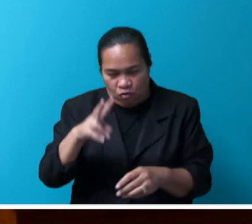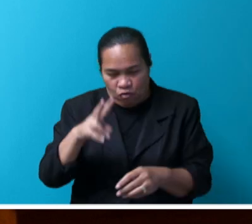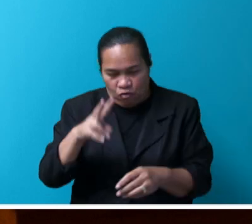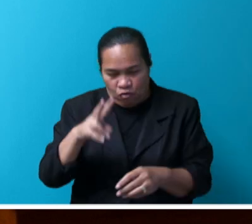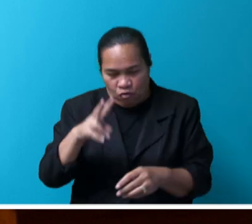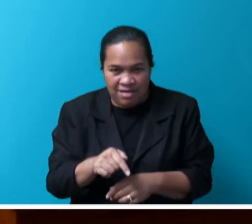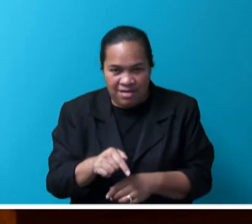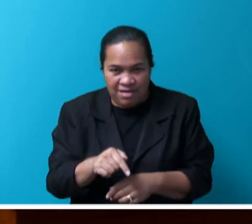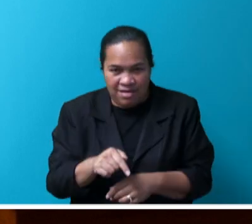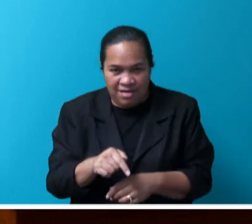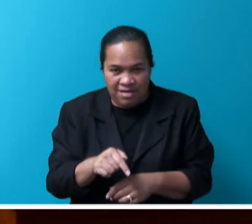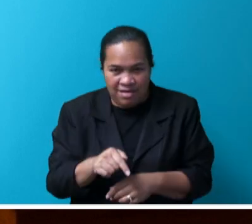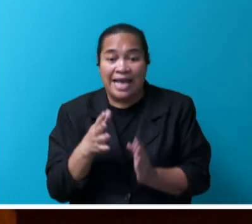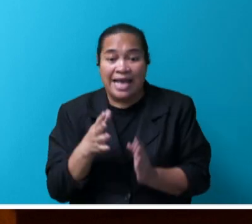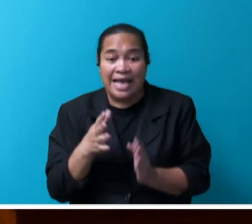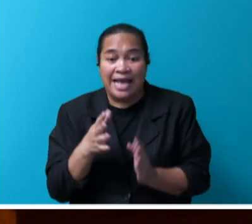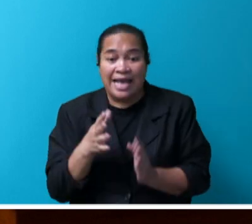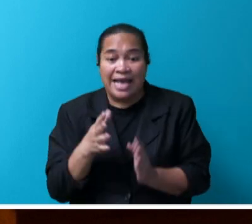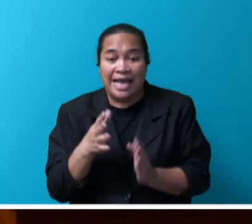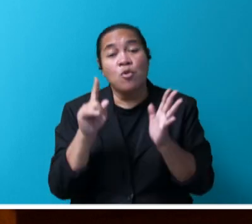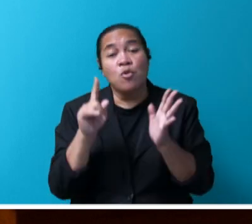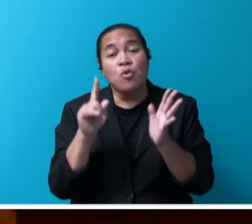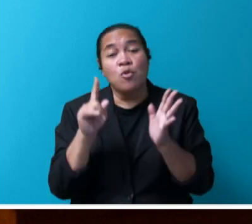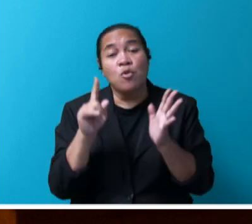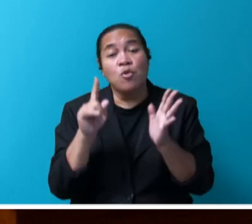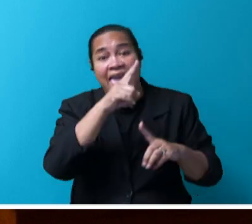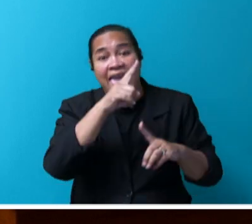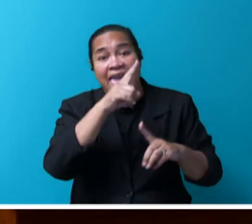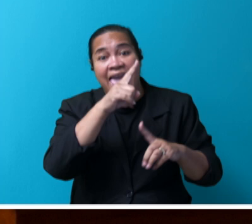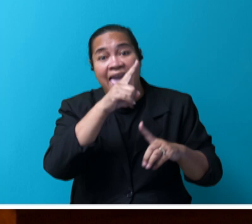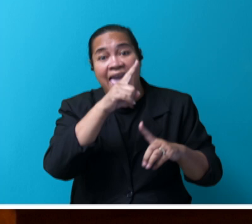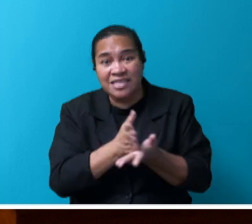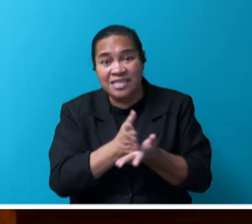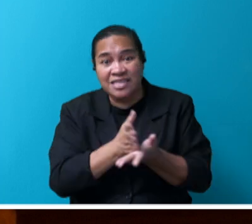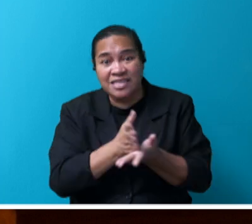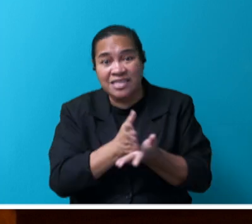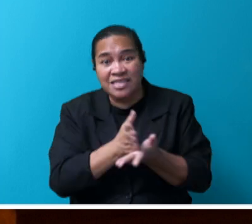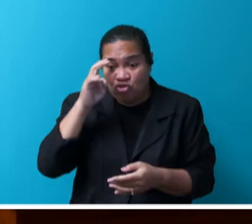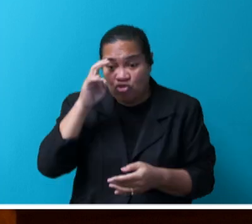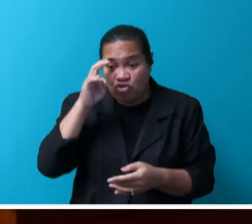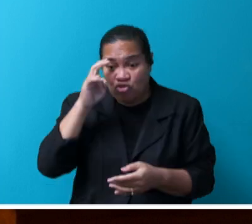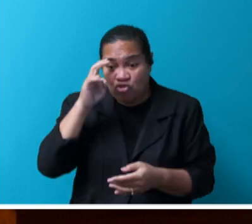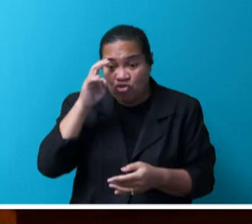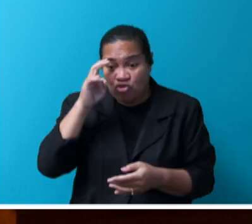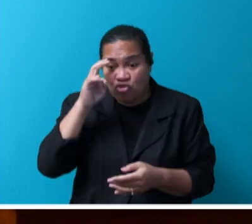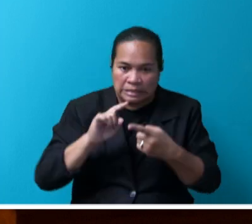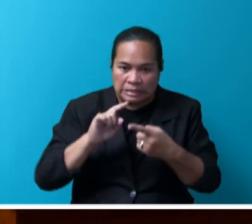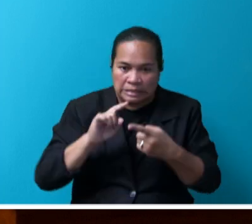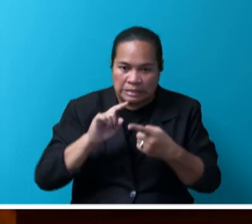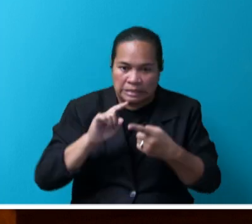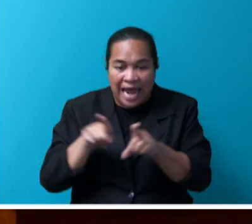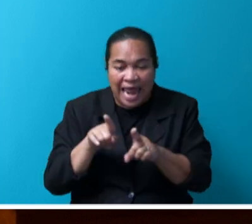address today, this funding will ensure the continuation of digitization projects, structure